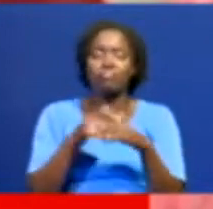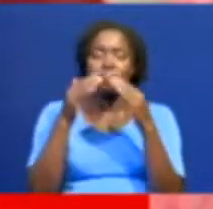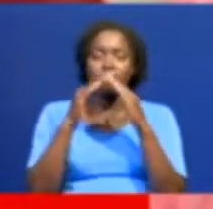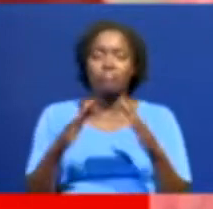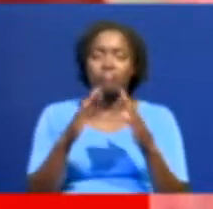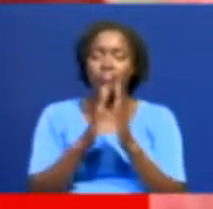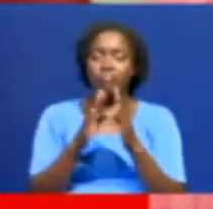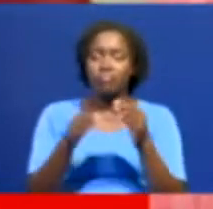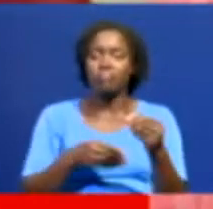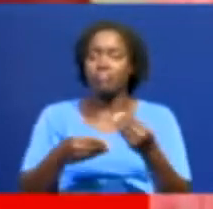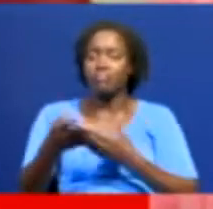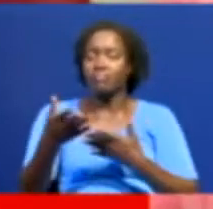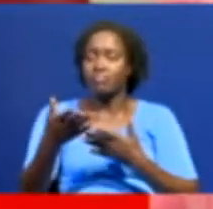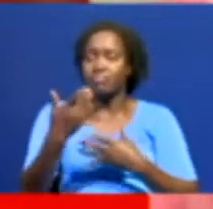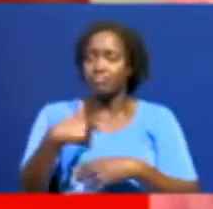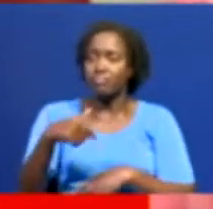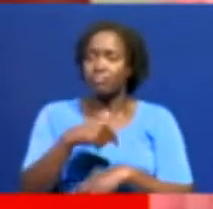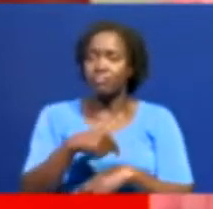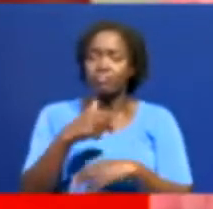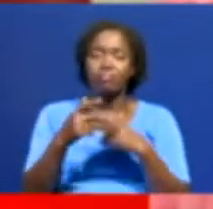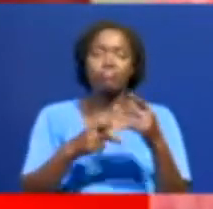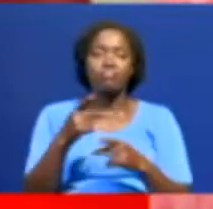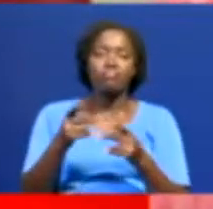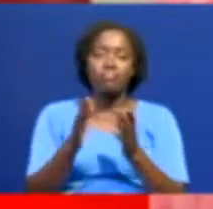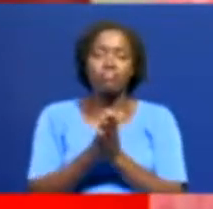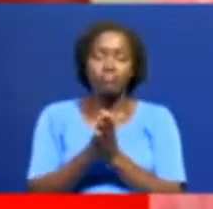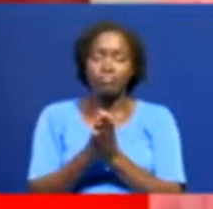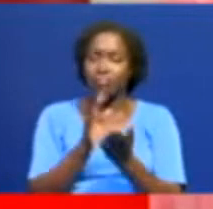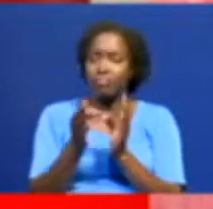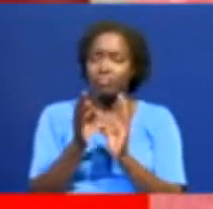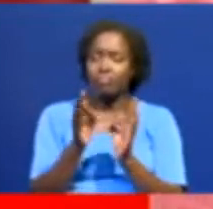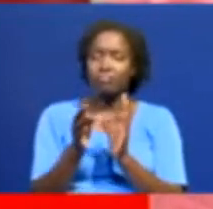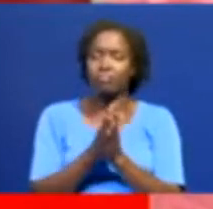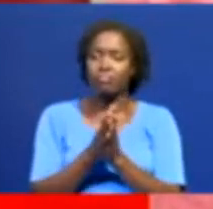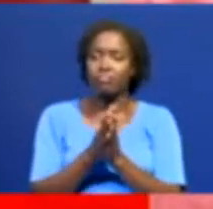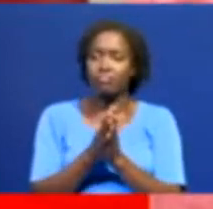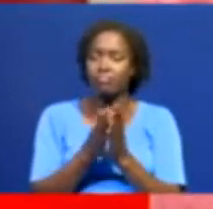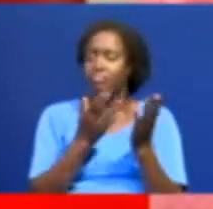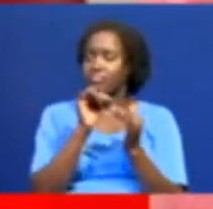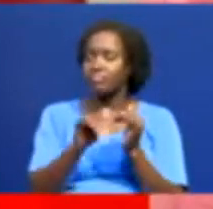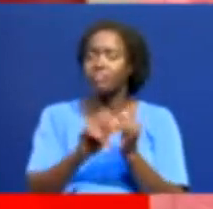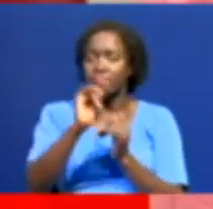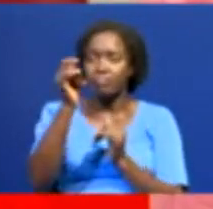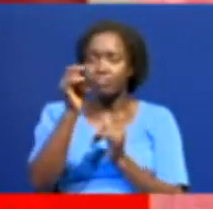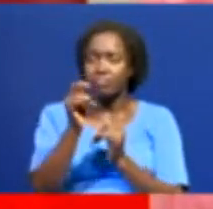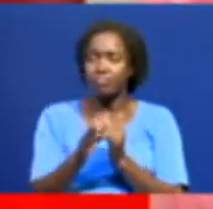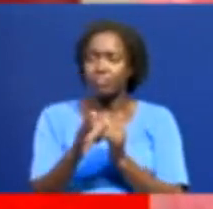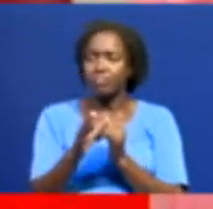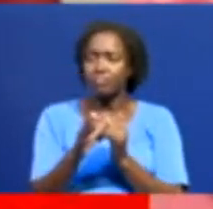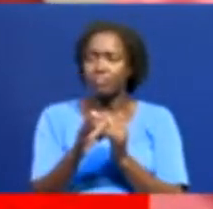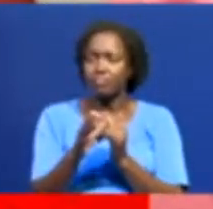are handed over to us, we have a process of very fair process, and I hope Kenyans are, you know,